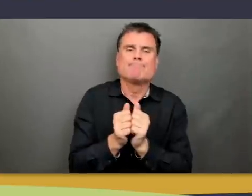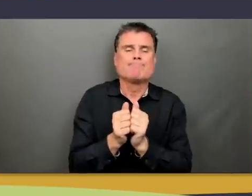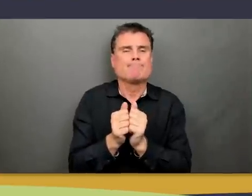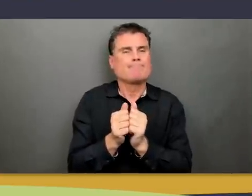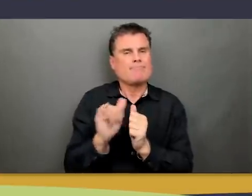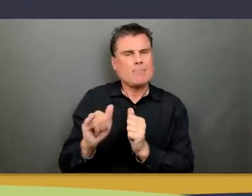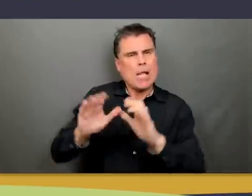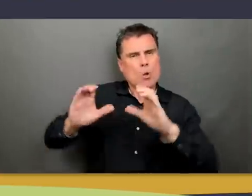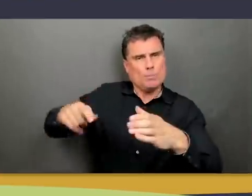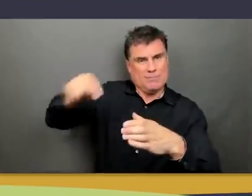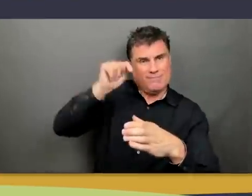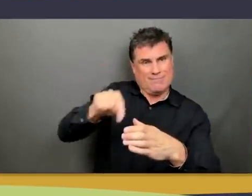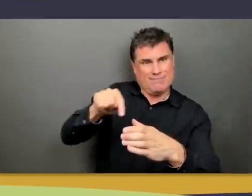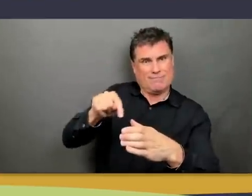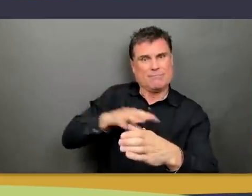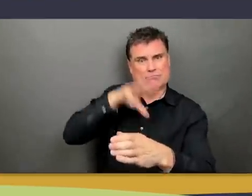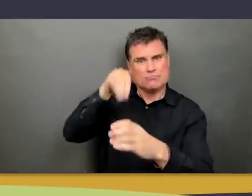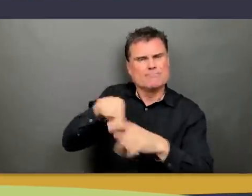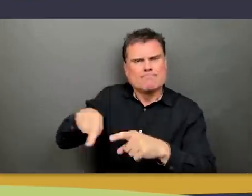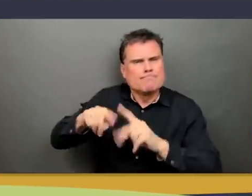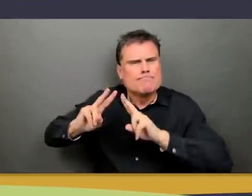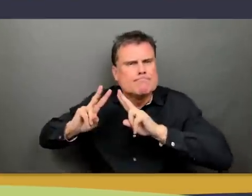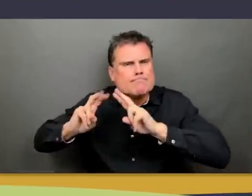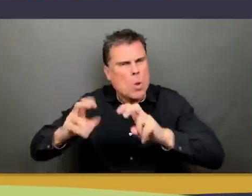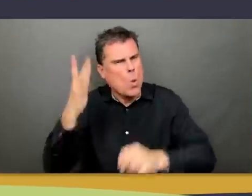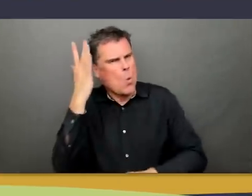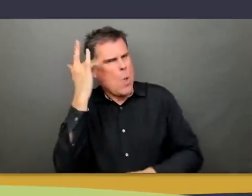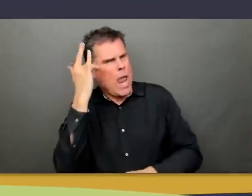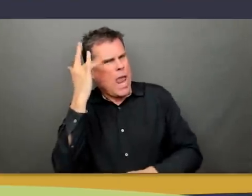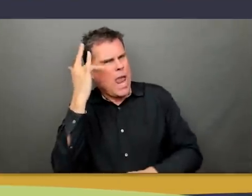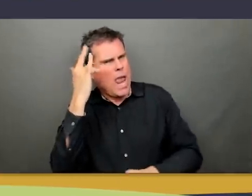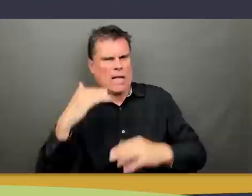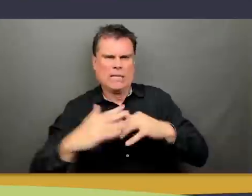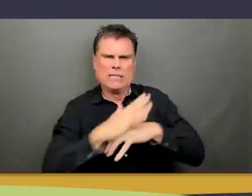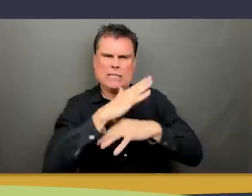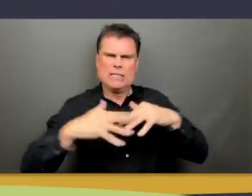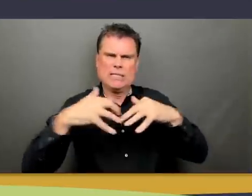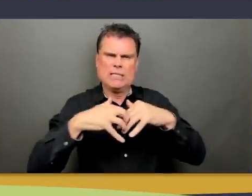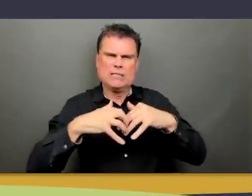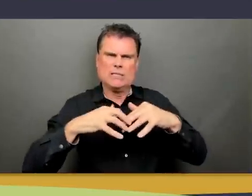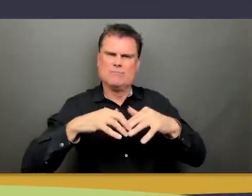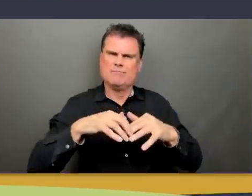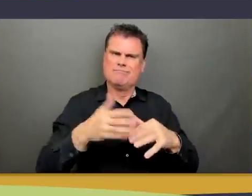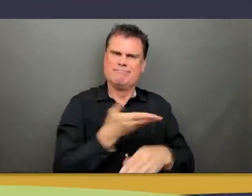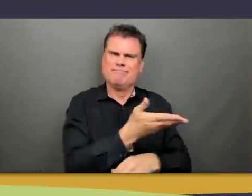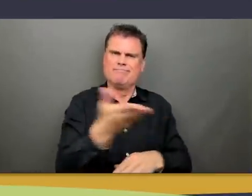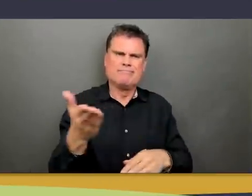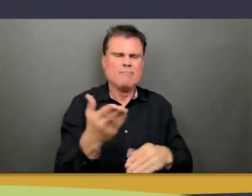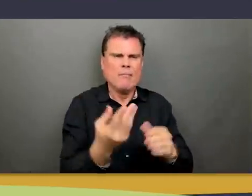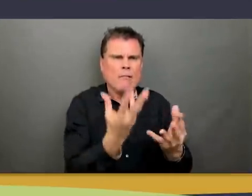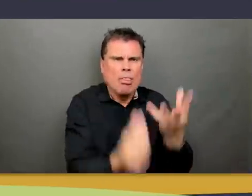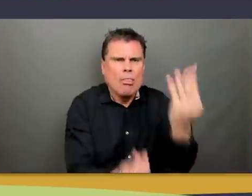men, women, and children in Cowichan. And we started, you know, addressing a lot of things